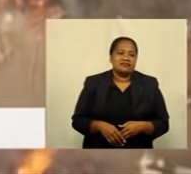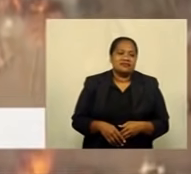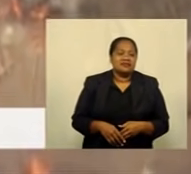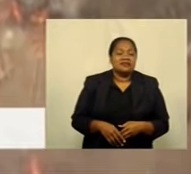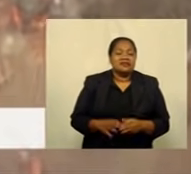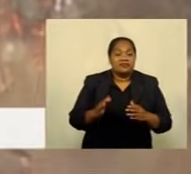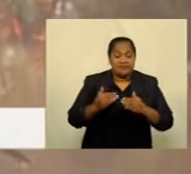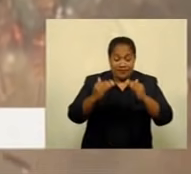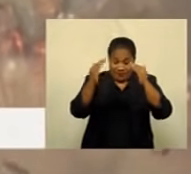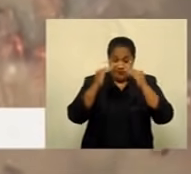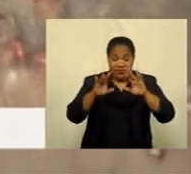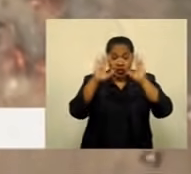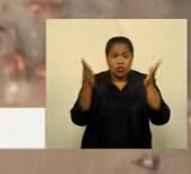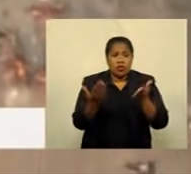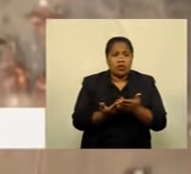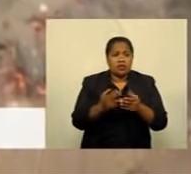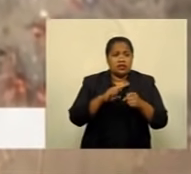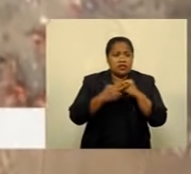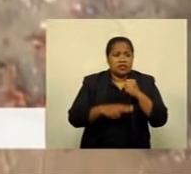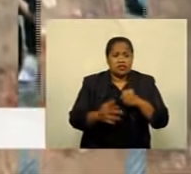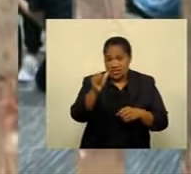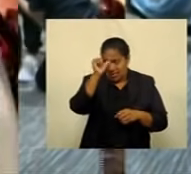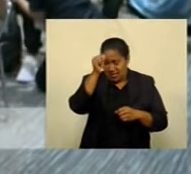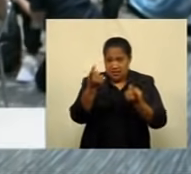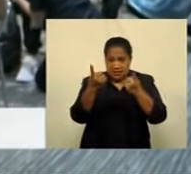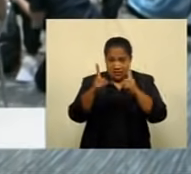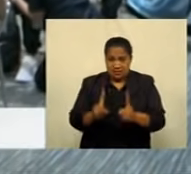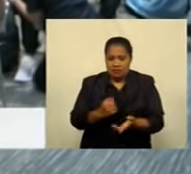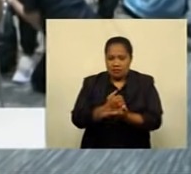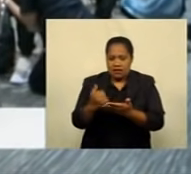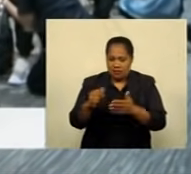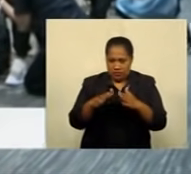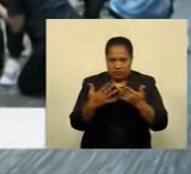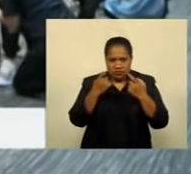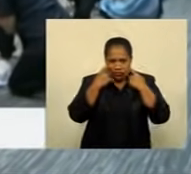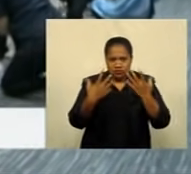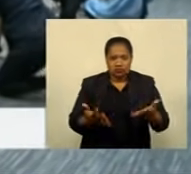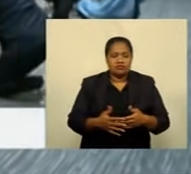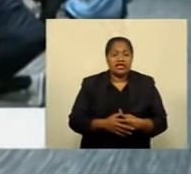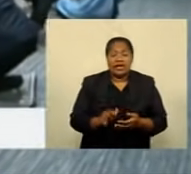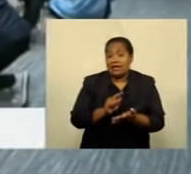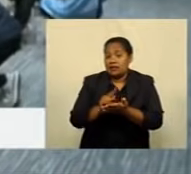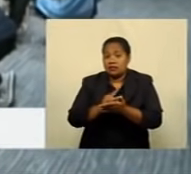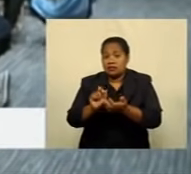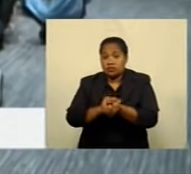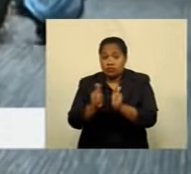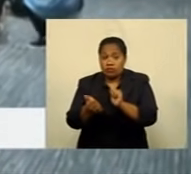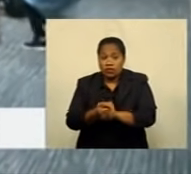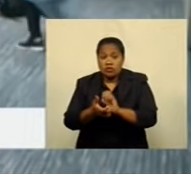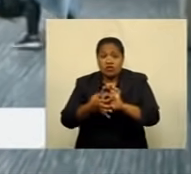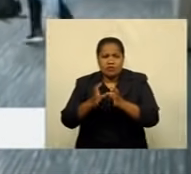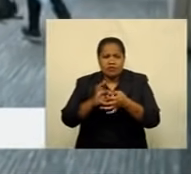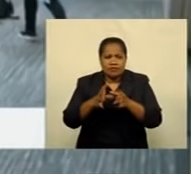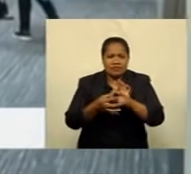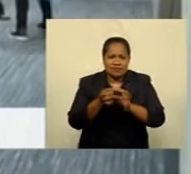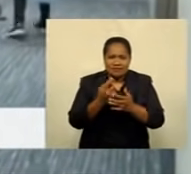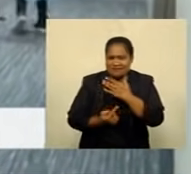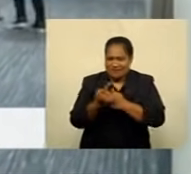Coming up in world news, India death toll numbers come out. And later in sports, Olympics gets underway in